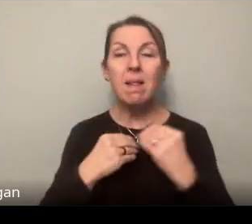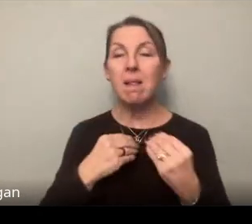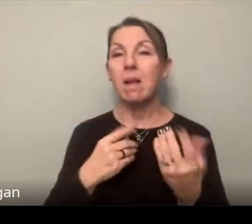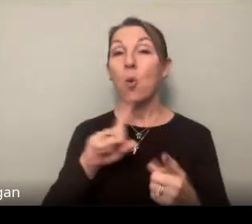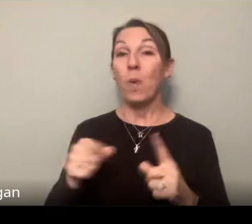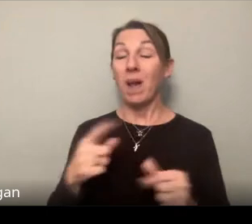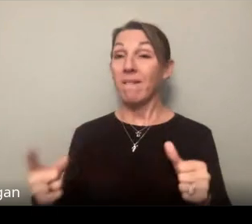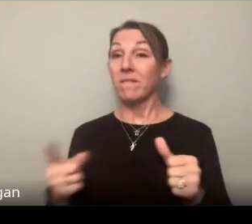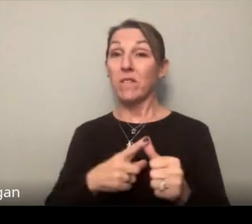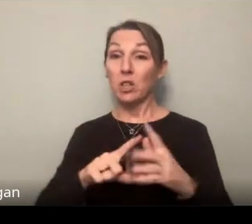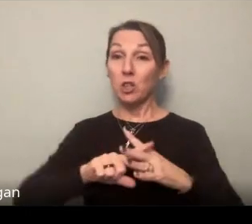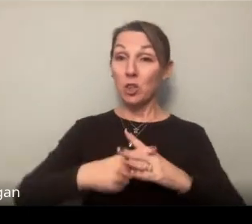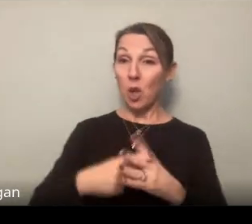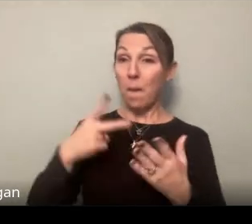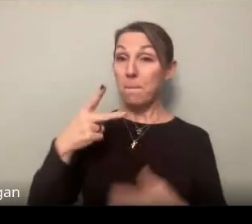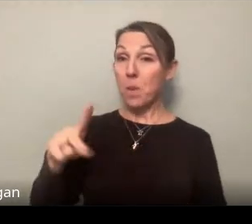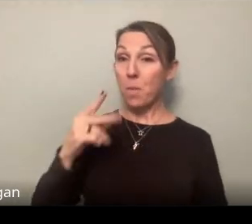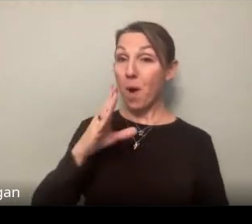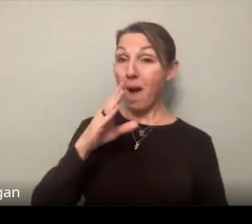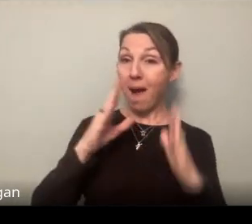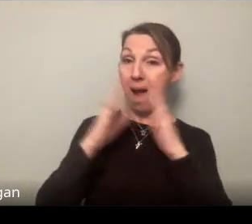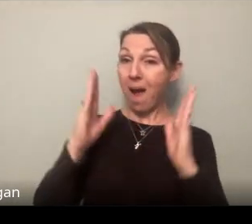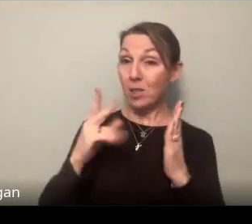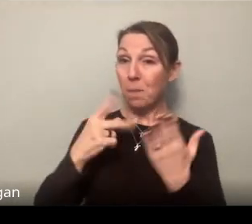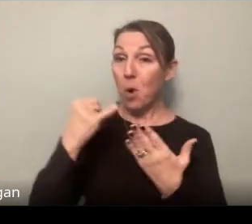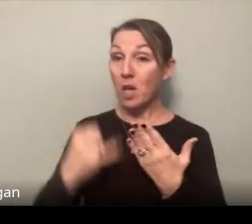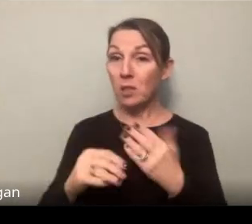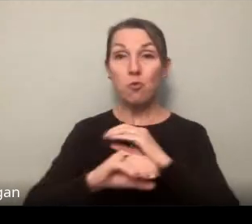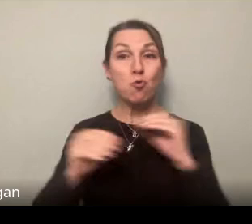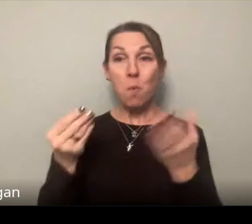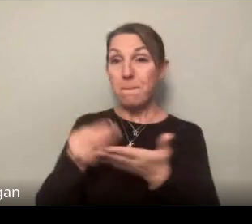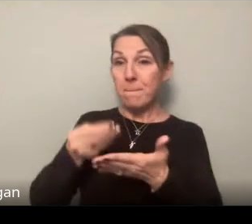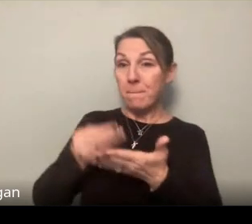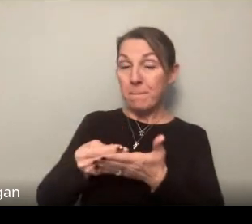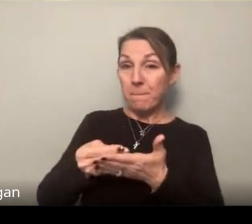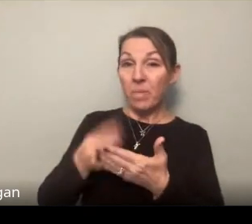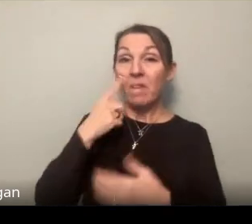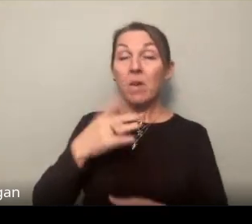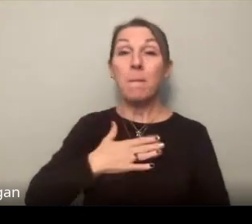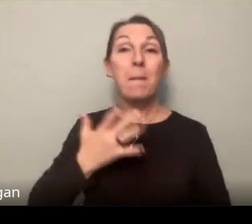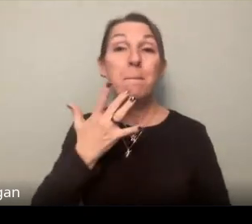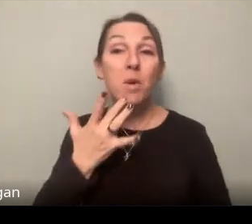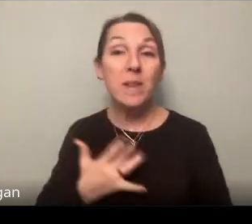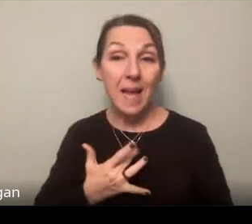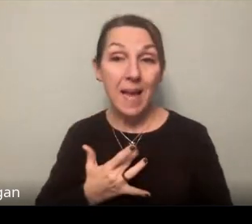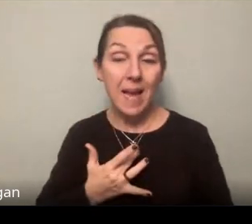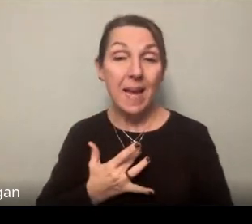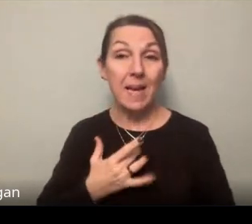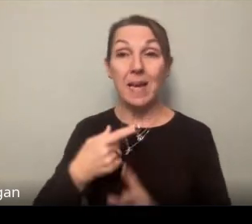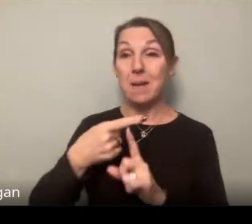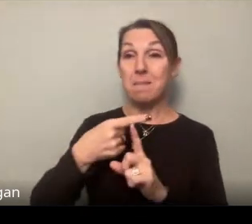I first started Purple House Project and we didn't have any funding, for my birthday. My birthday's in the